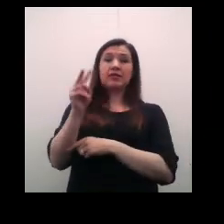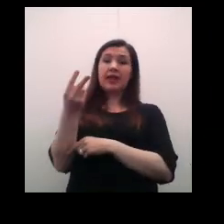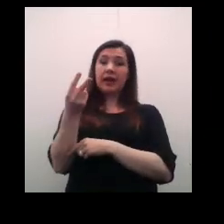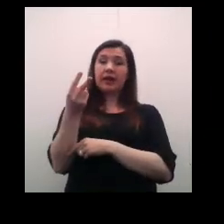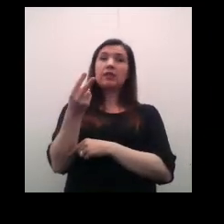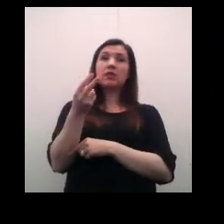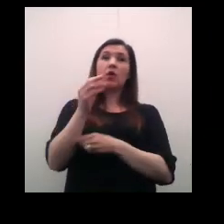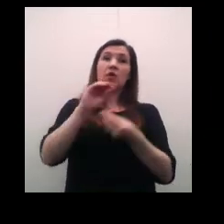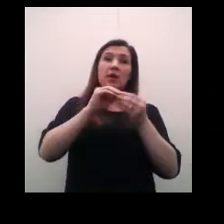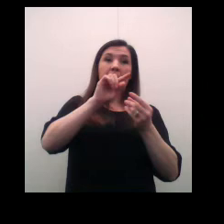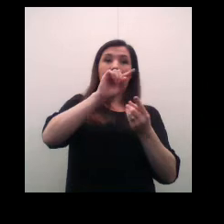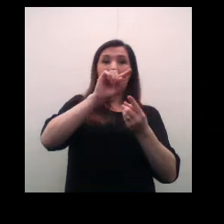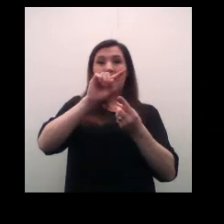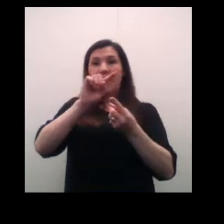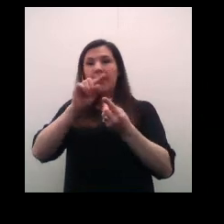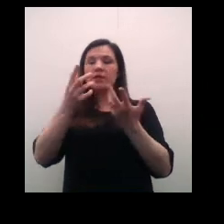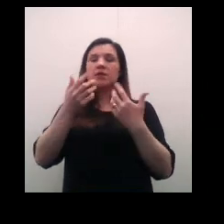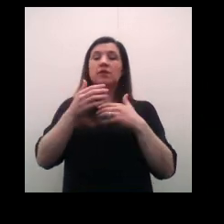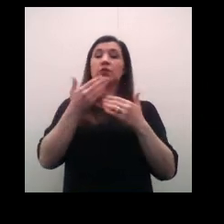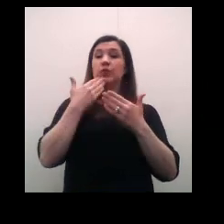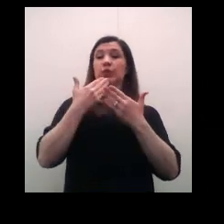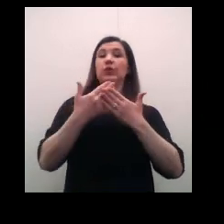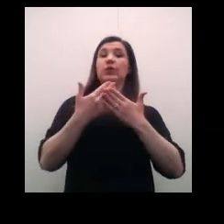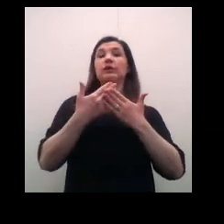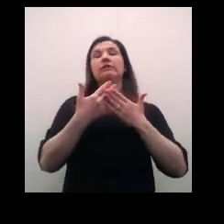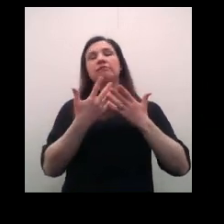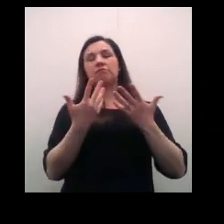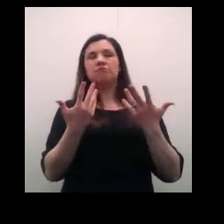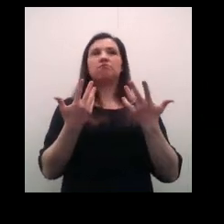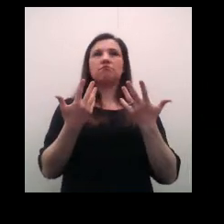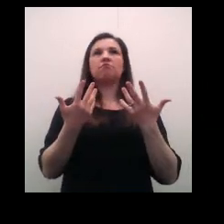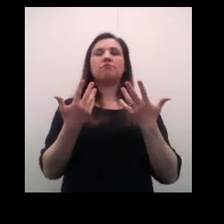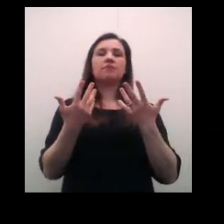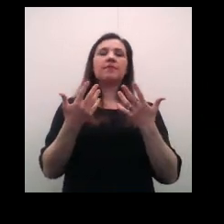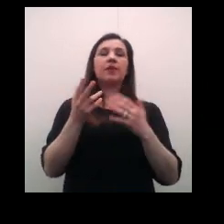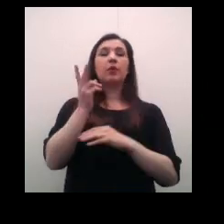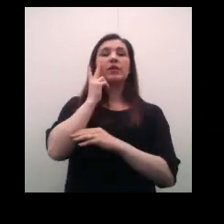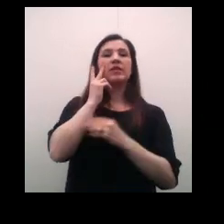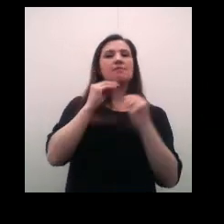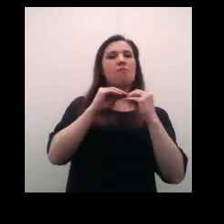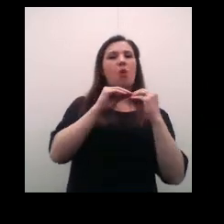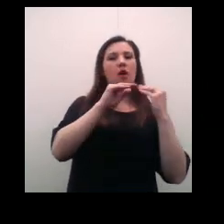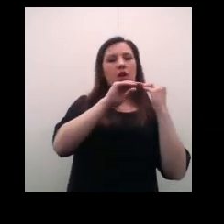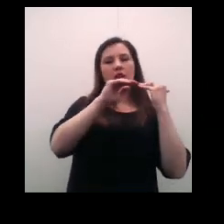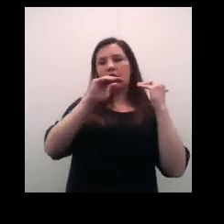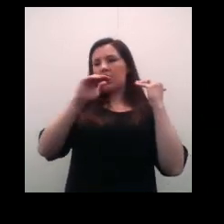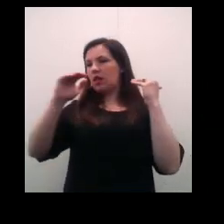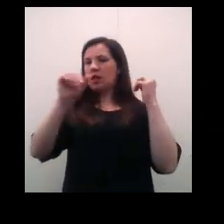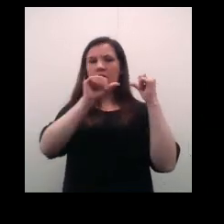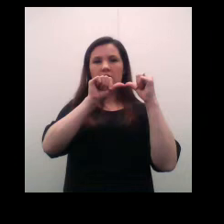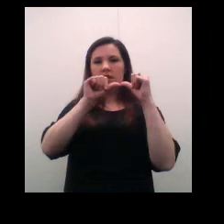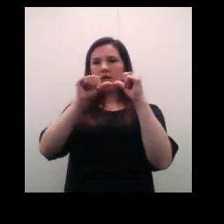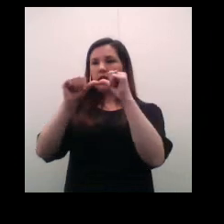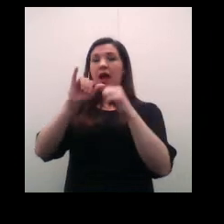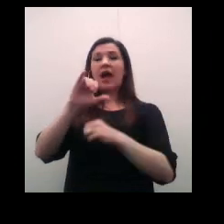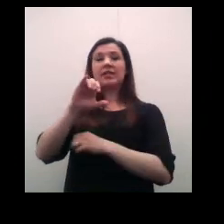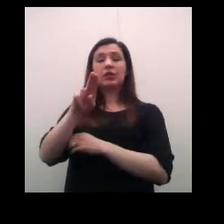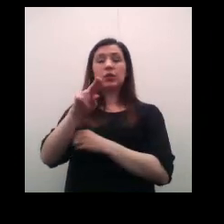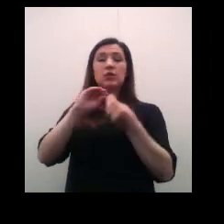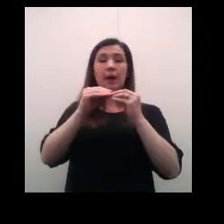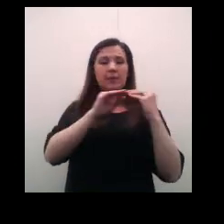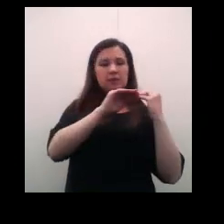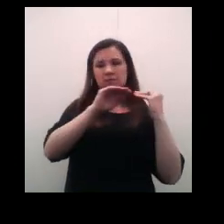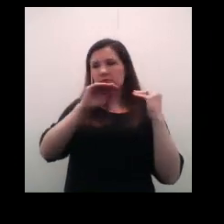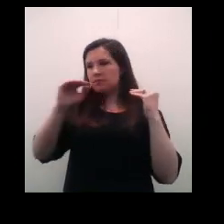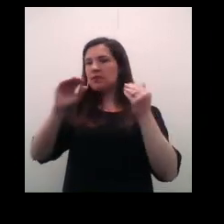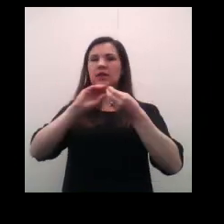So that's a very good sign, and once again, a very good sign that we're seeing stabilization with regards to the ICU numbers and a drop overall